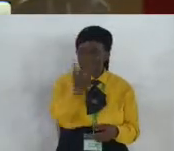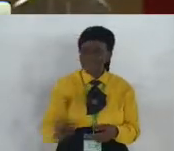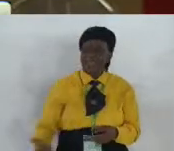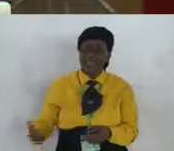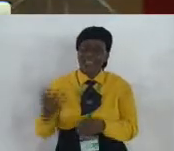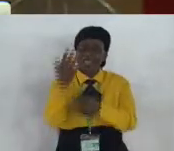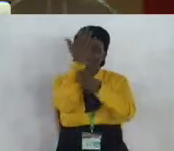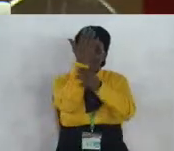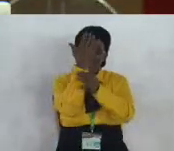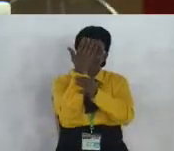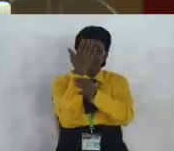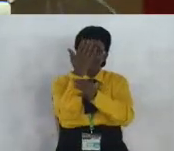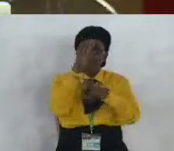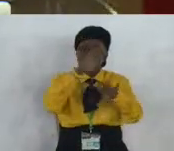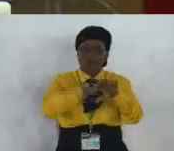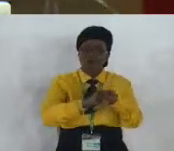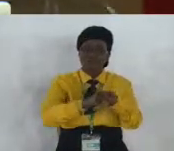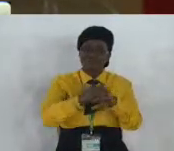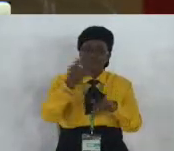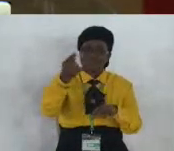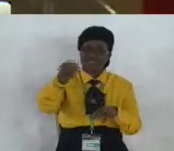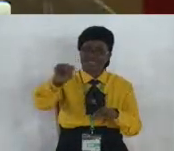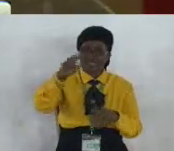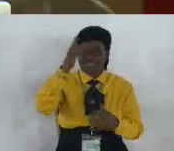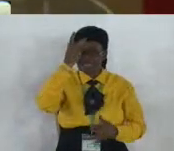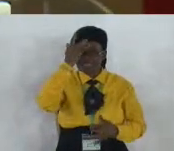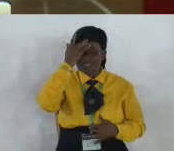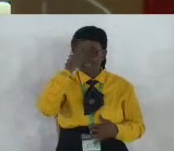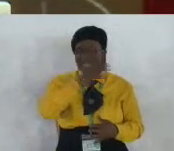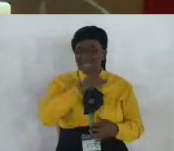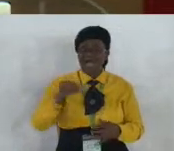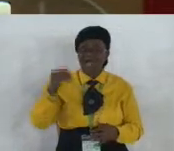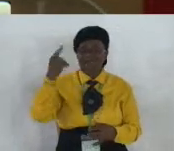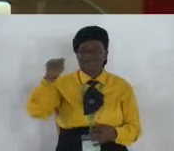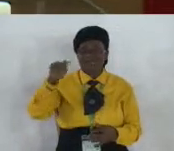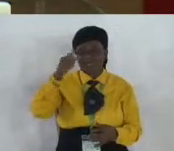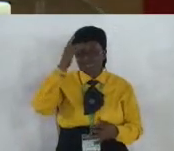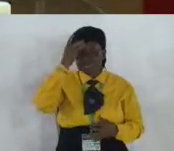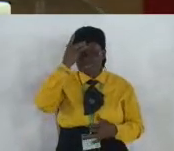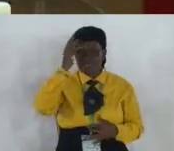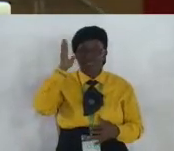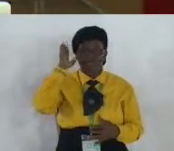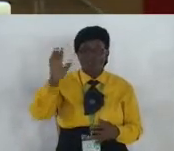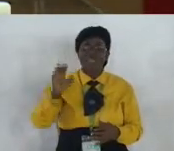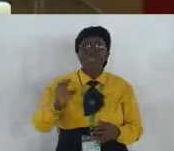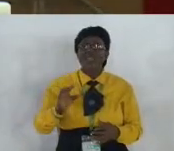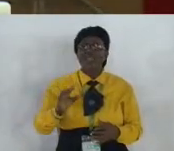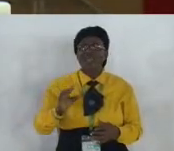hands on the sick and they shall recover.